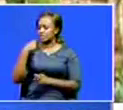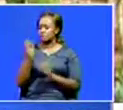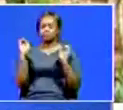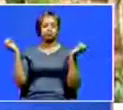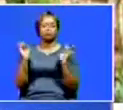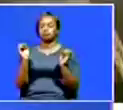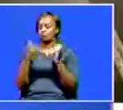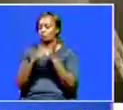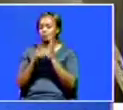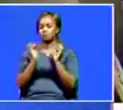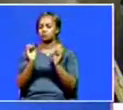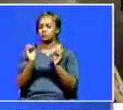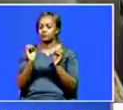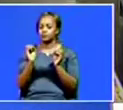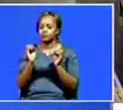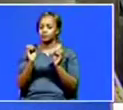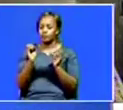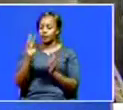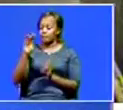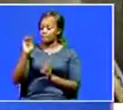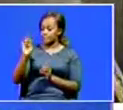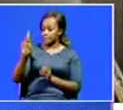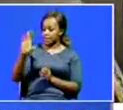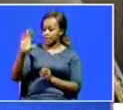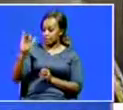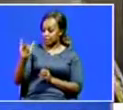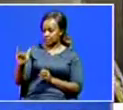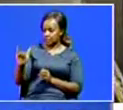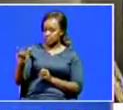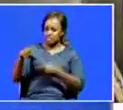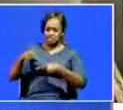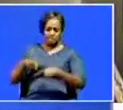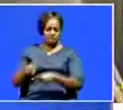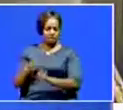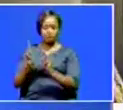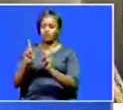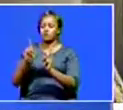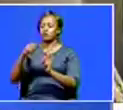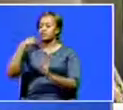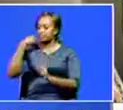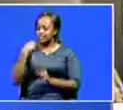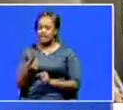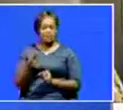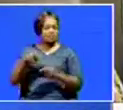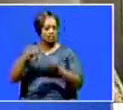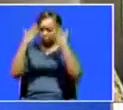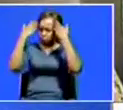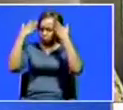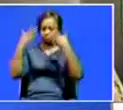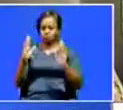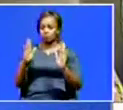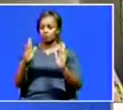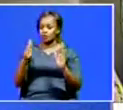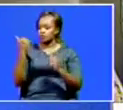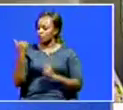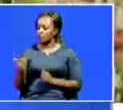spasticity. Masi Khaemba anadai hakuambiwa na daktari kuhusu tukio hilo licha ya mtoto wake kuwa na